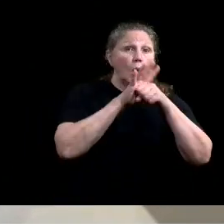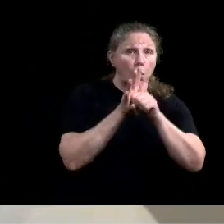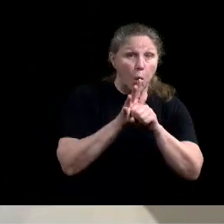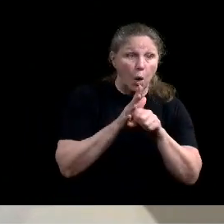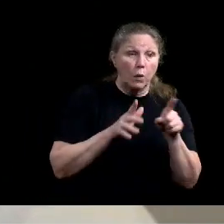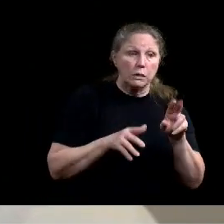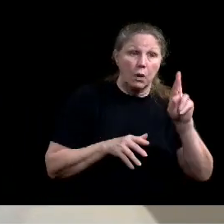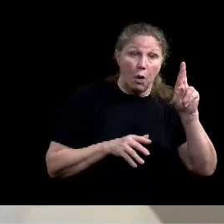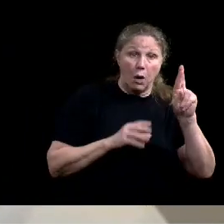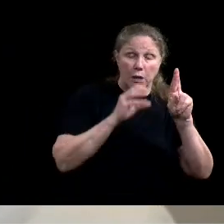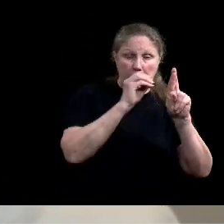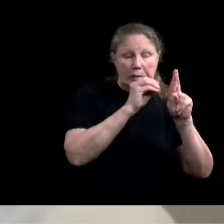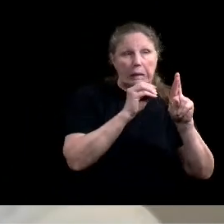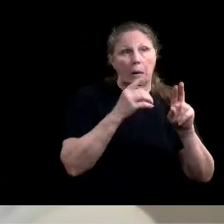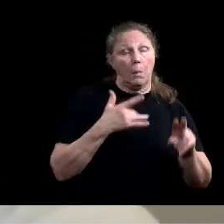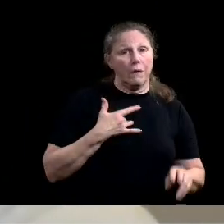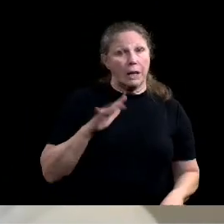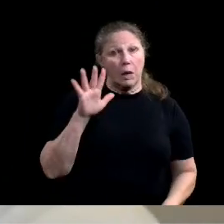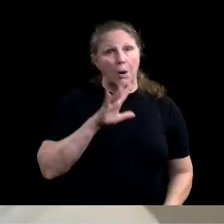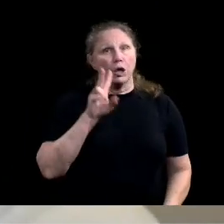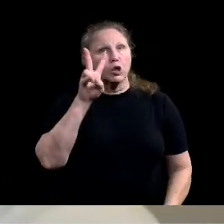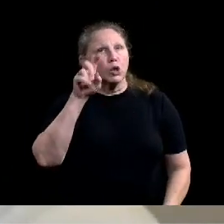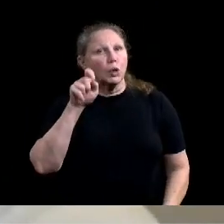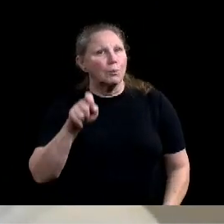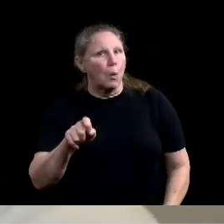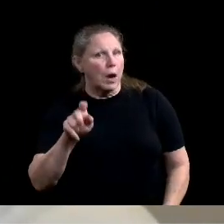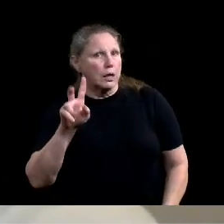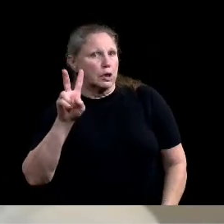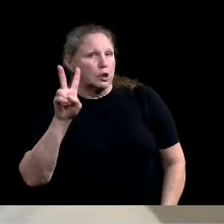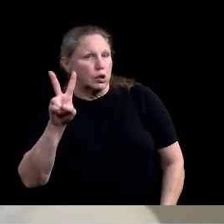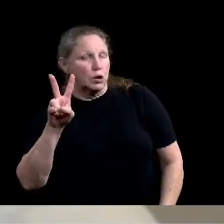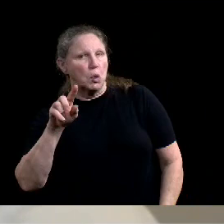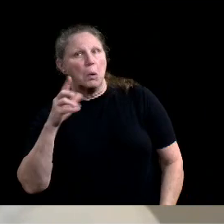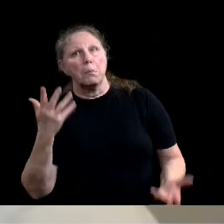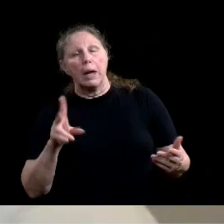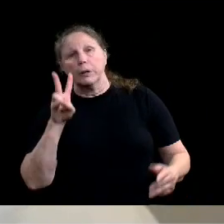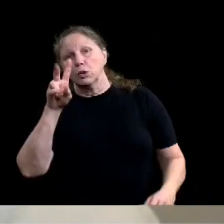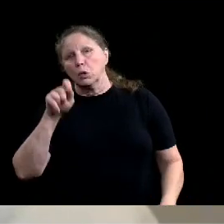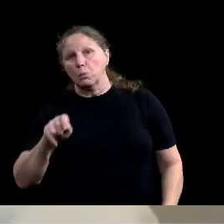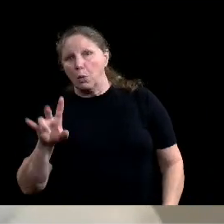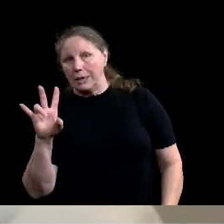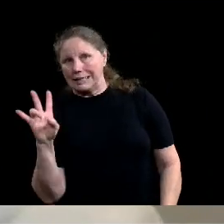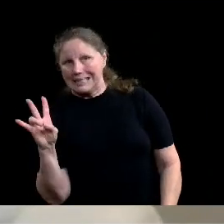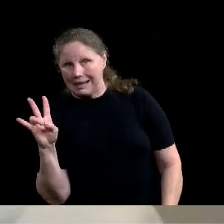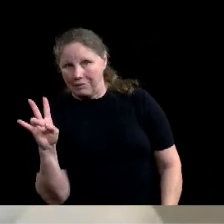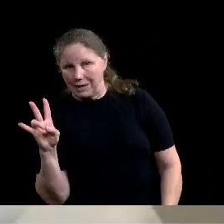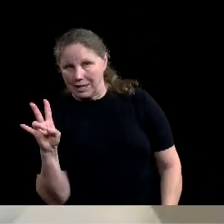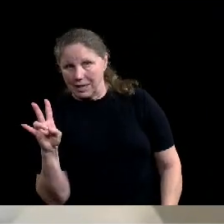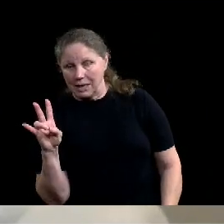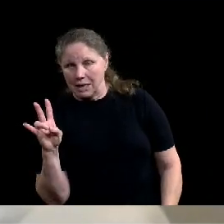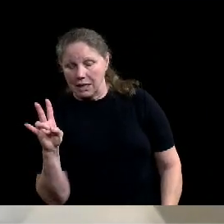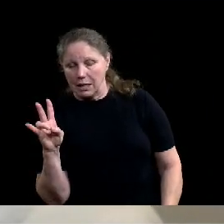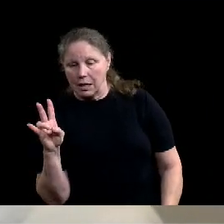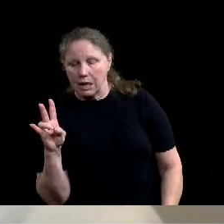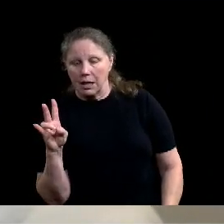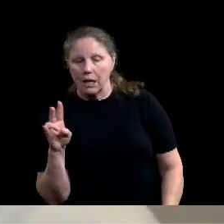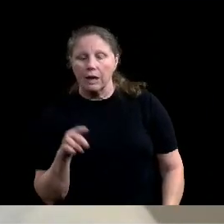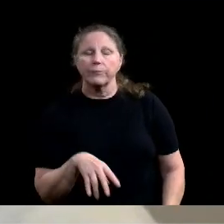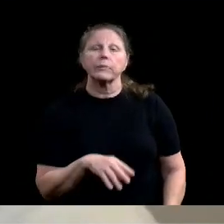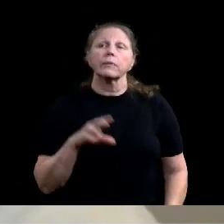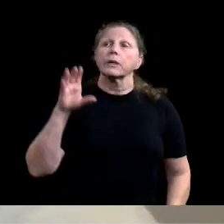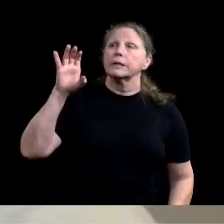to 2.7. The CDC on, I think it was